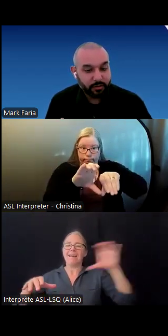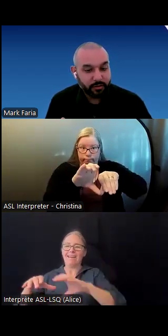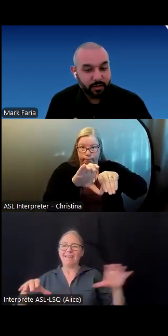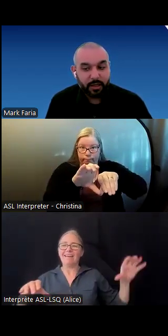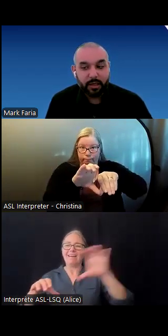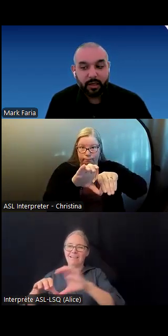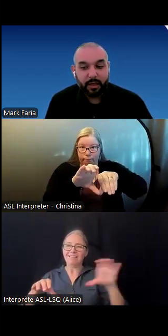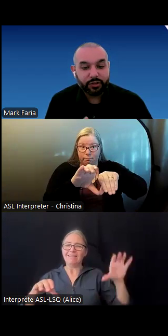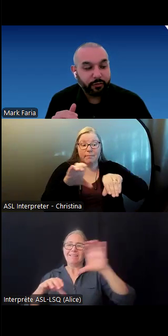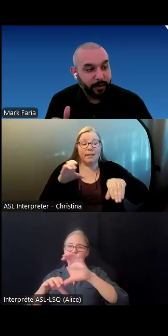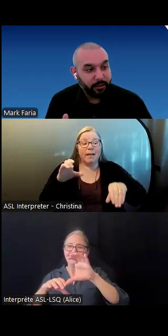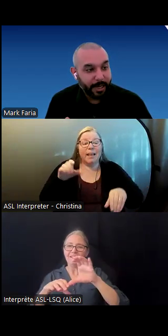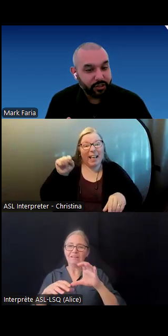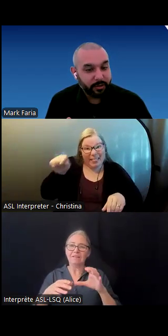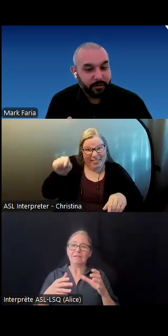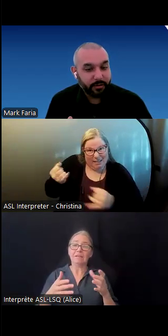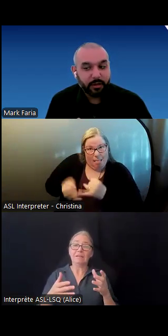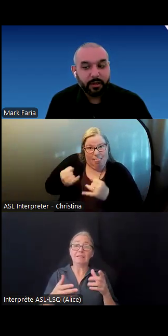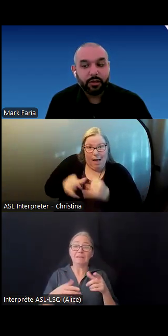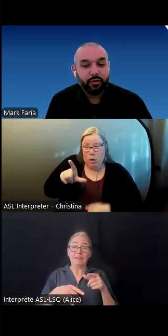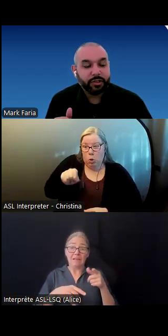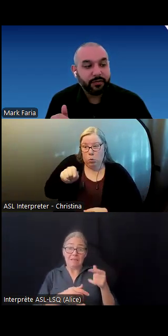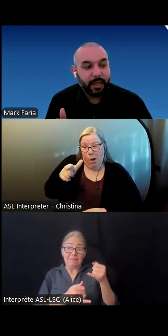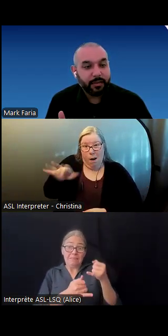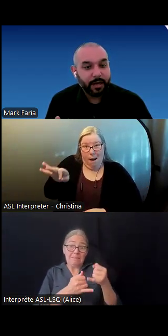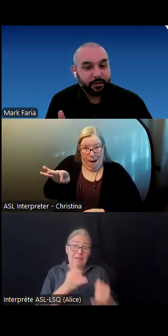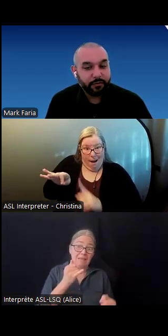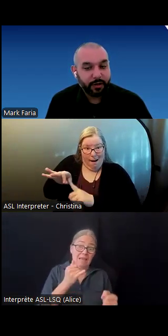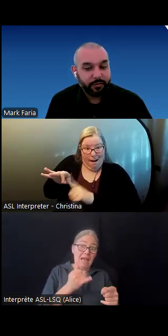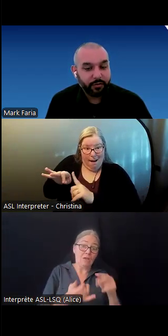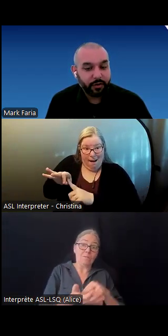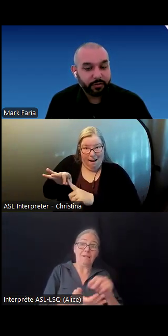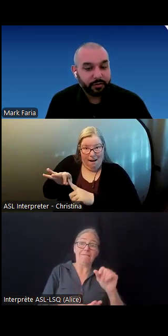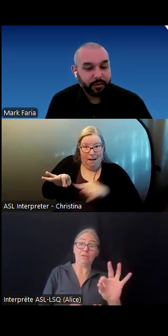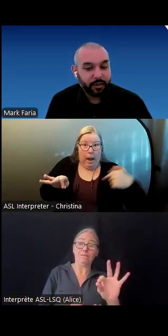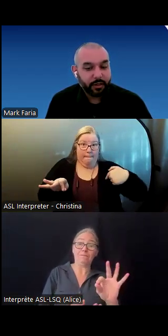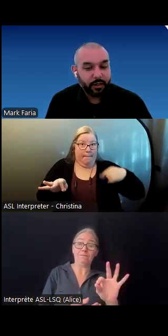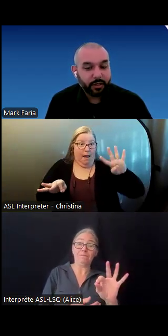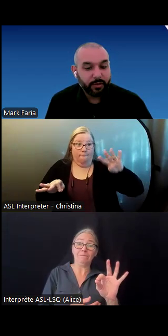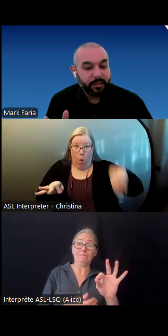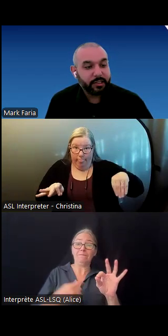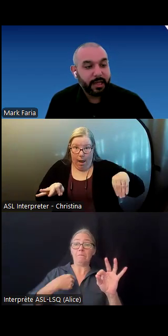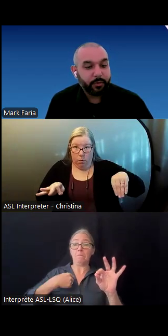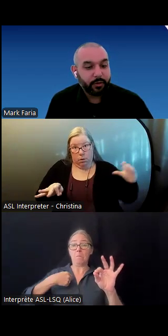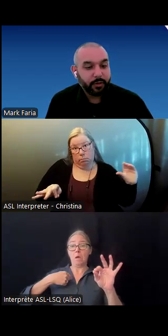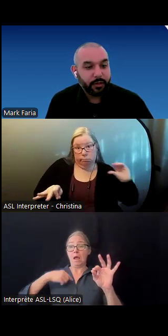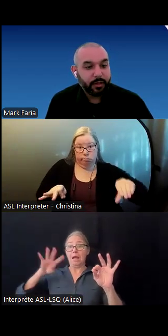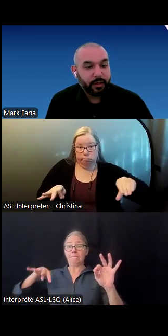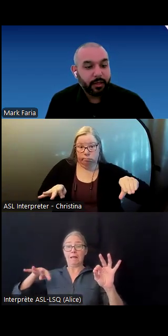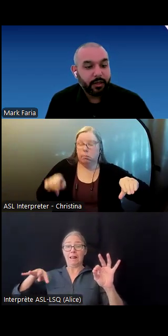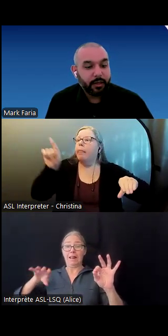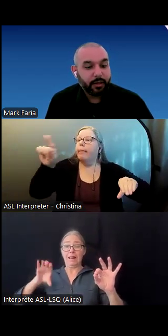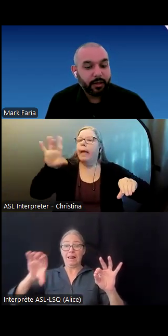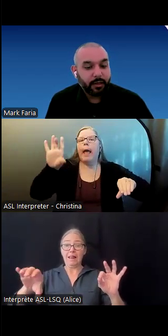contribution as your final catch-up year, you'd receive $8,500. So in this example,